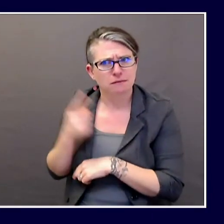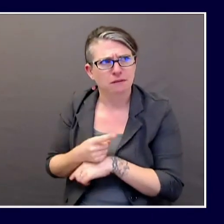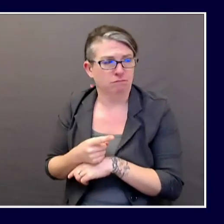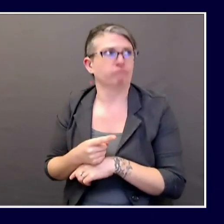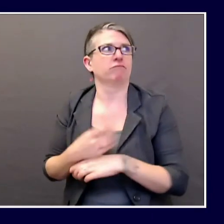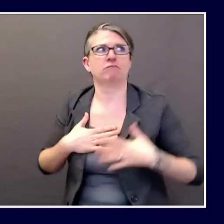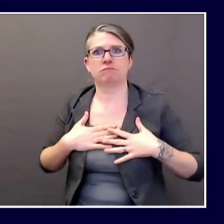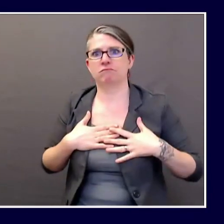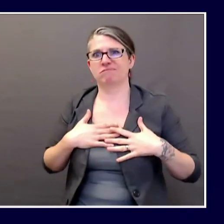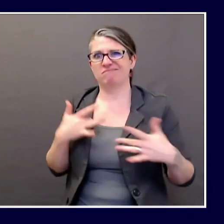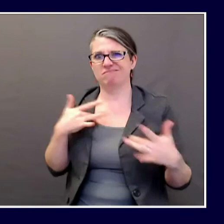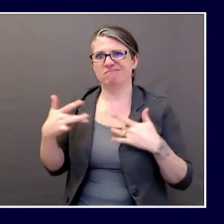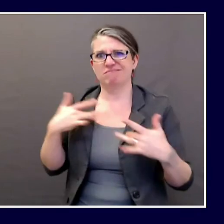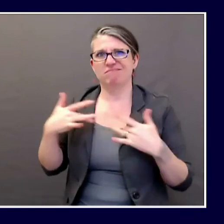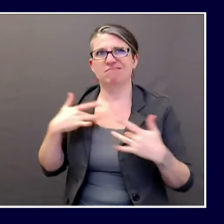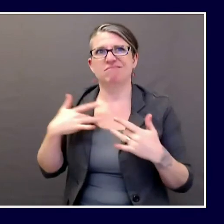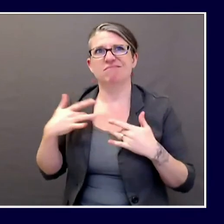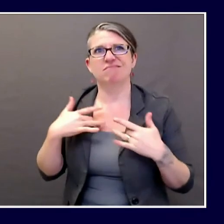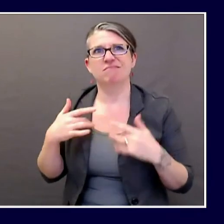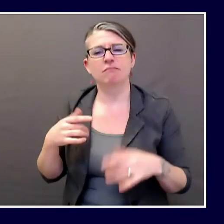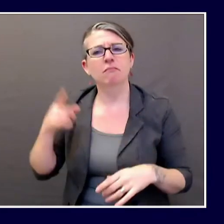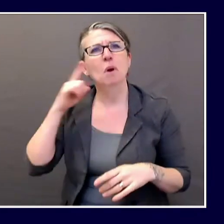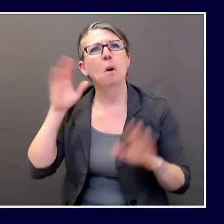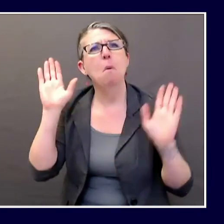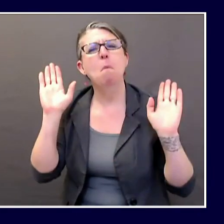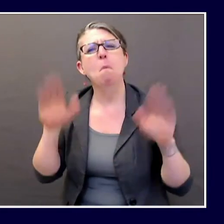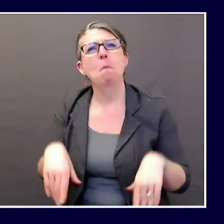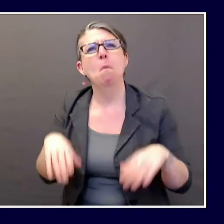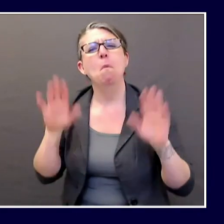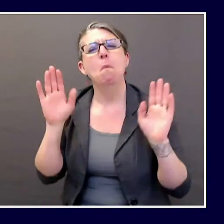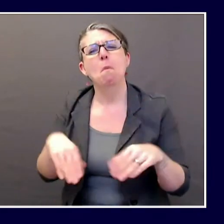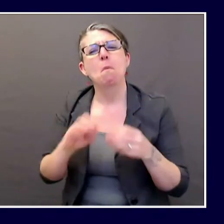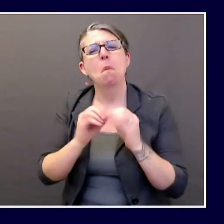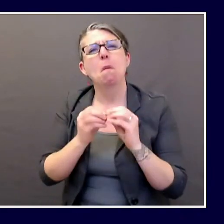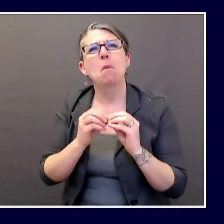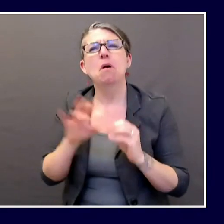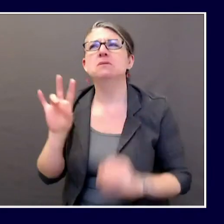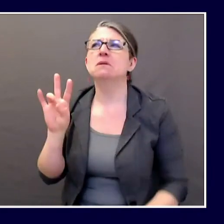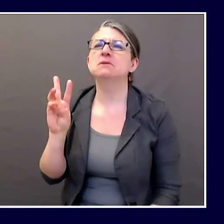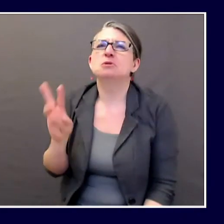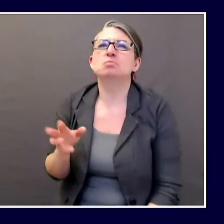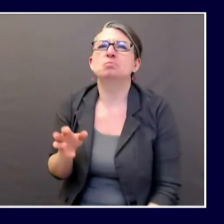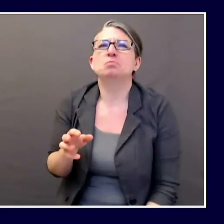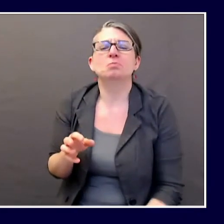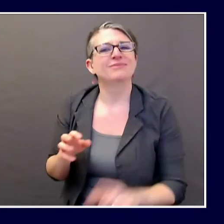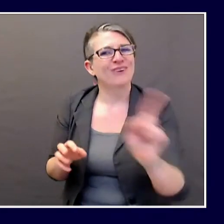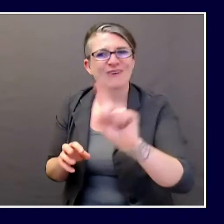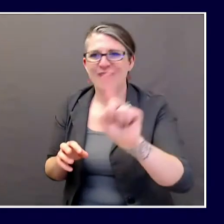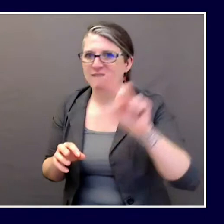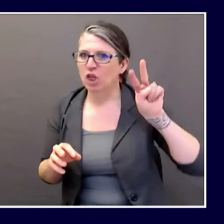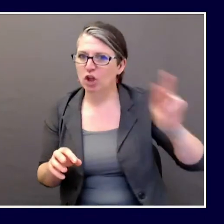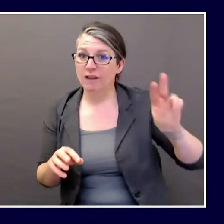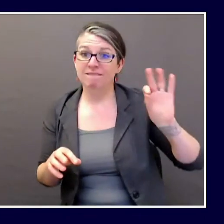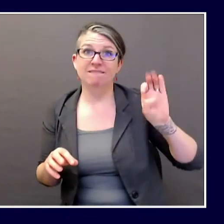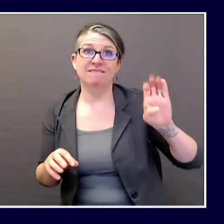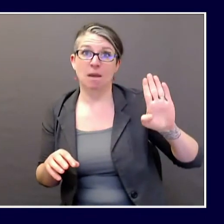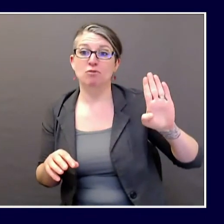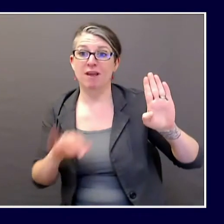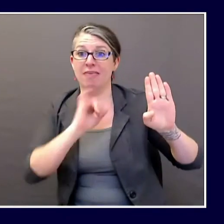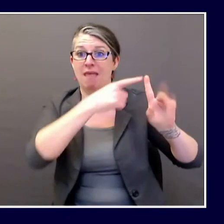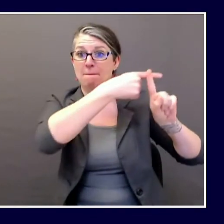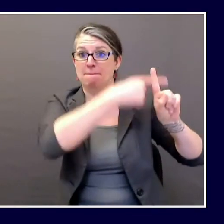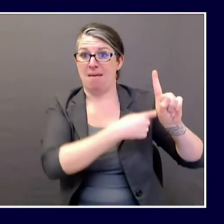perspective, for that same period, February 1st through February 16th, 1 month ago, there were